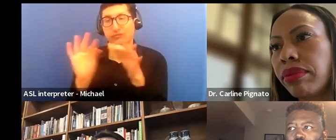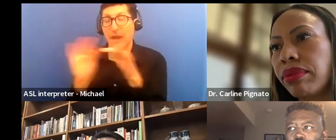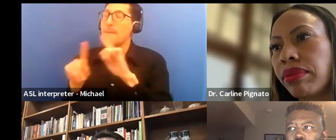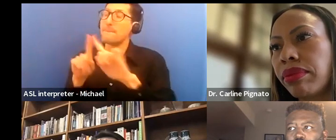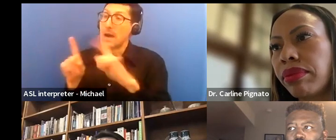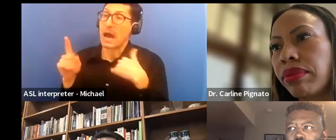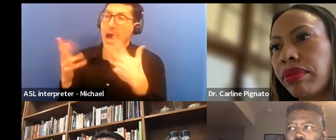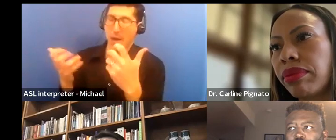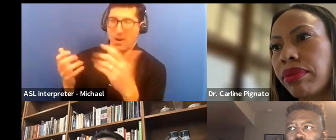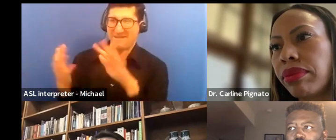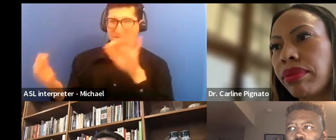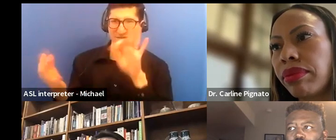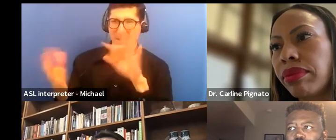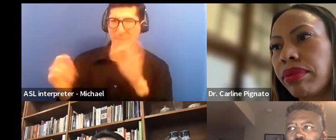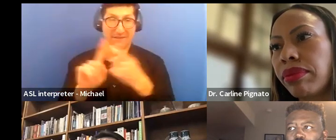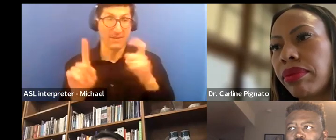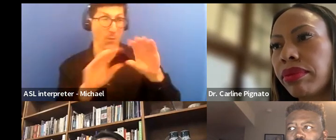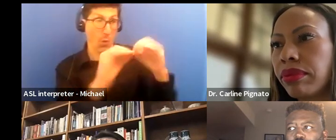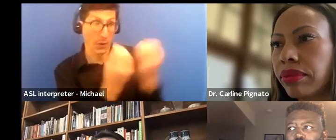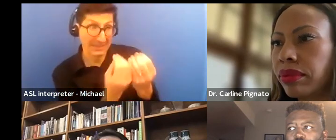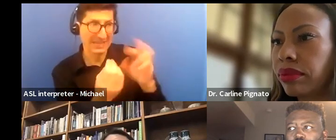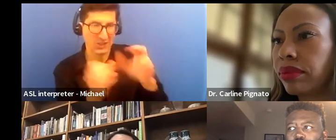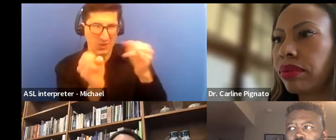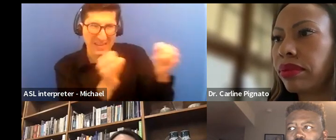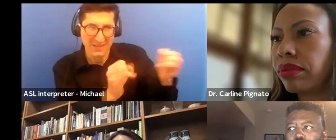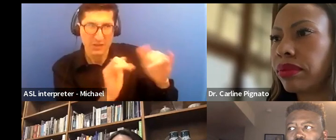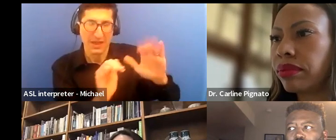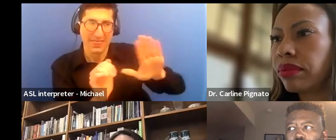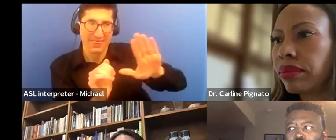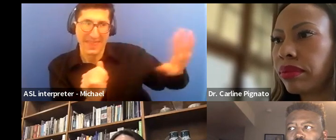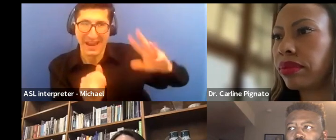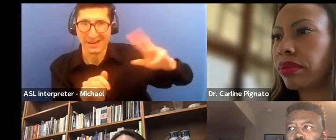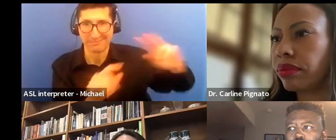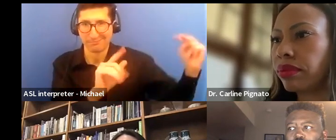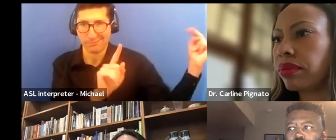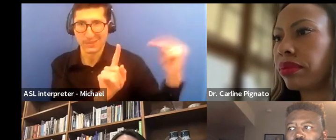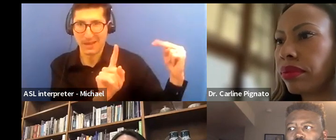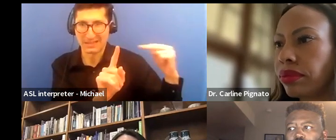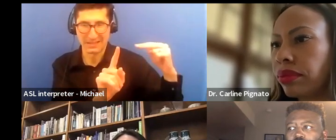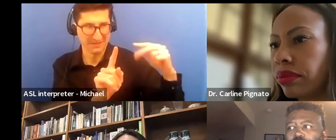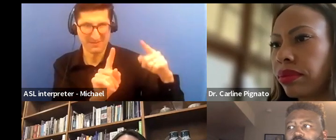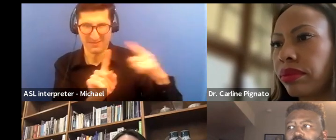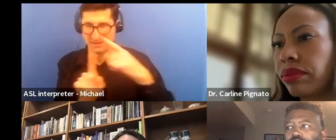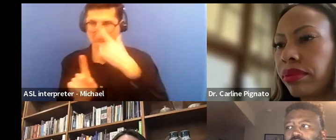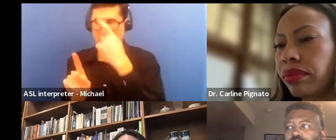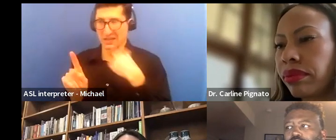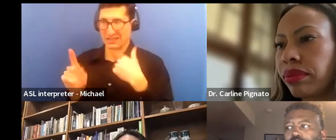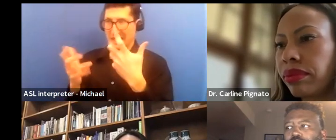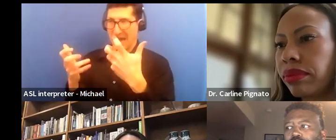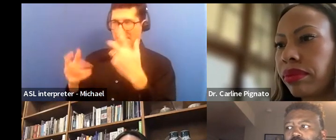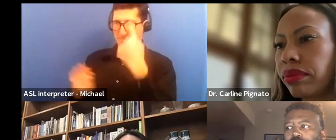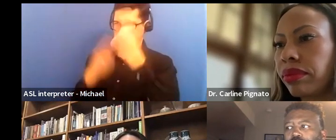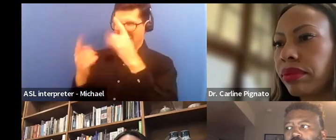those organizations or those individuals to get a perspective, an additional perspective to add to the whole packet as I'm considering them